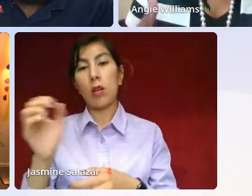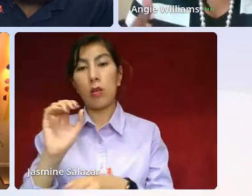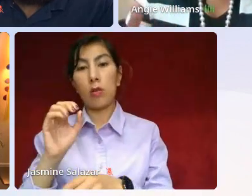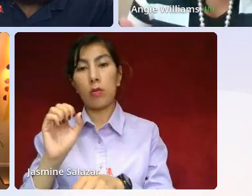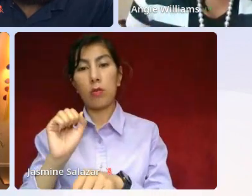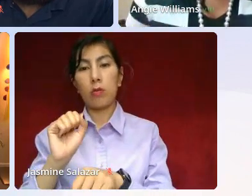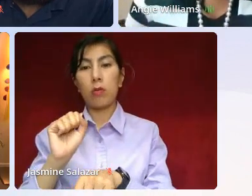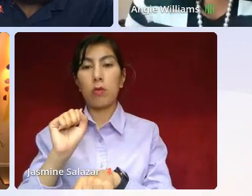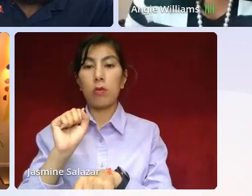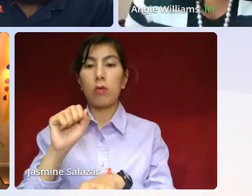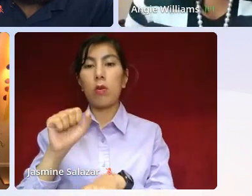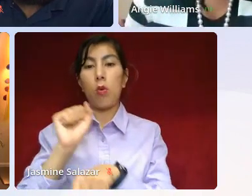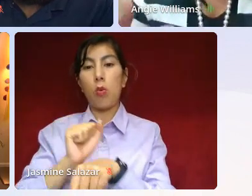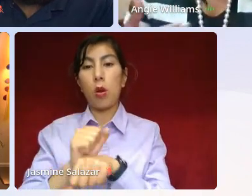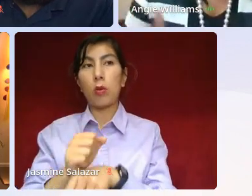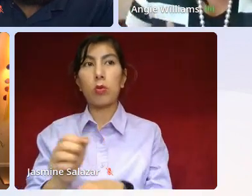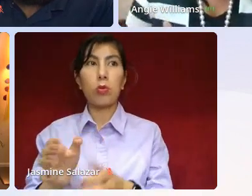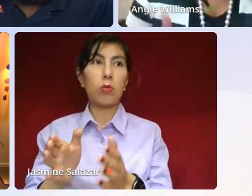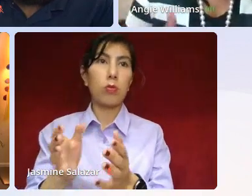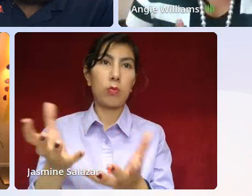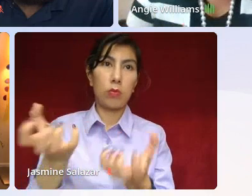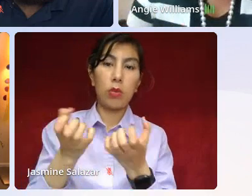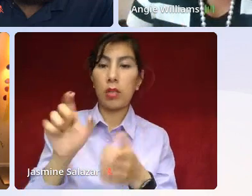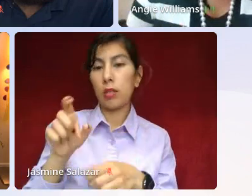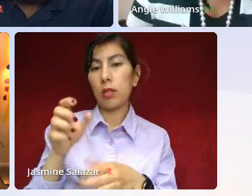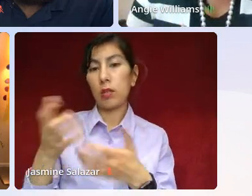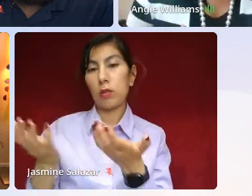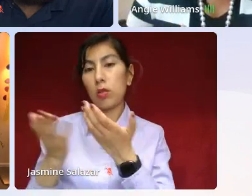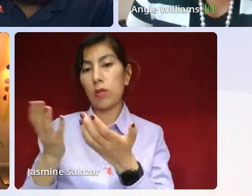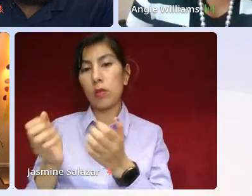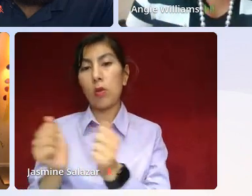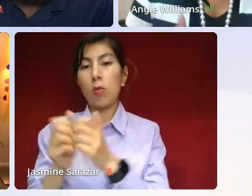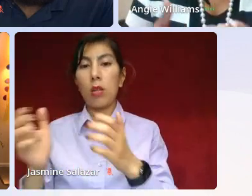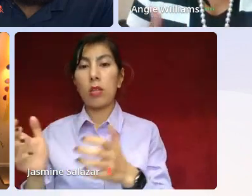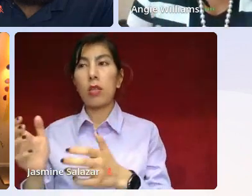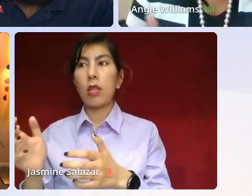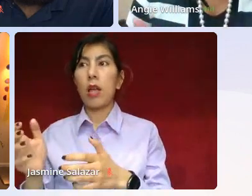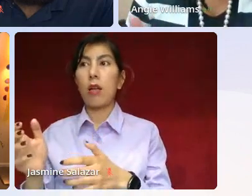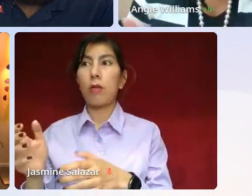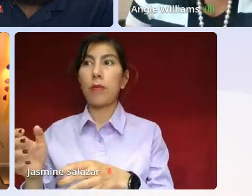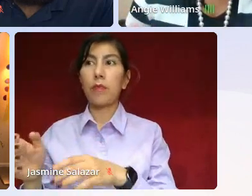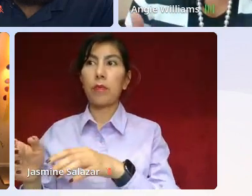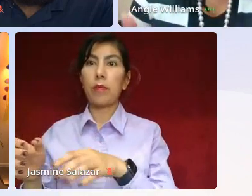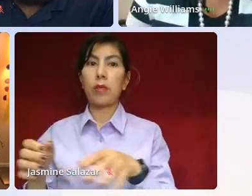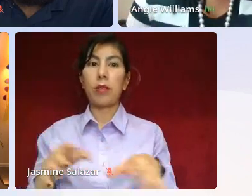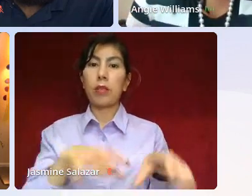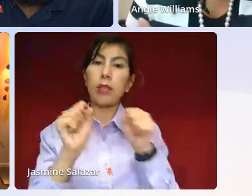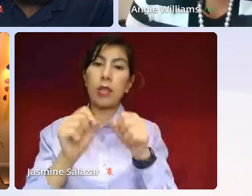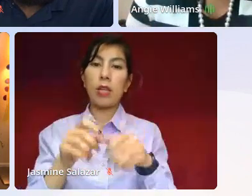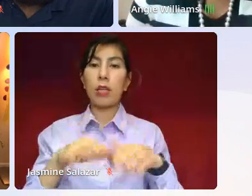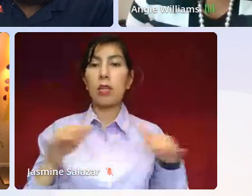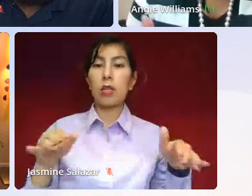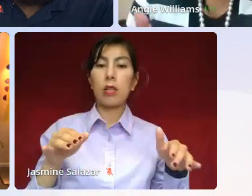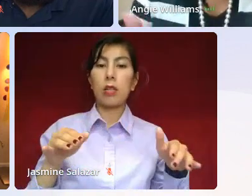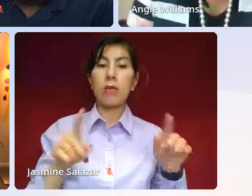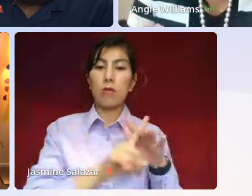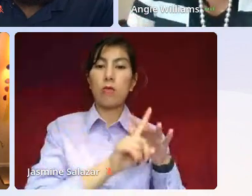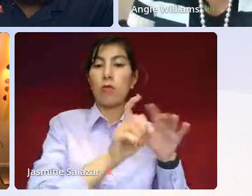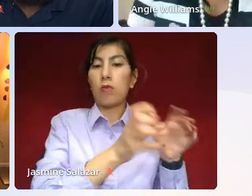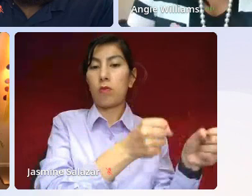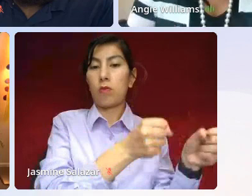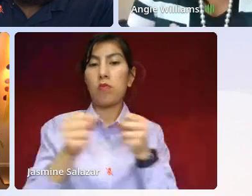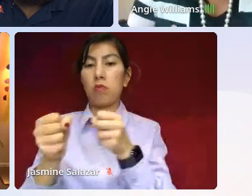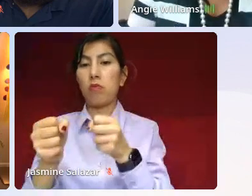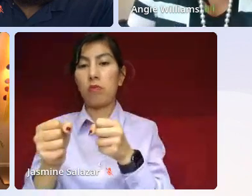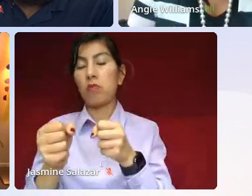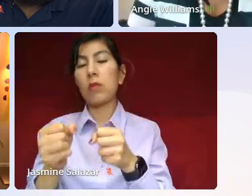day to receive these services, without getting the young person out of school every other day to receive services. If we